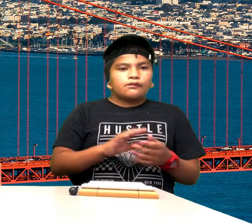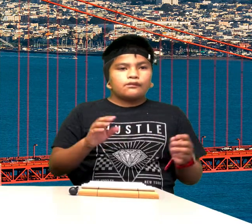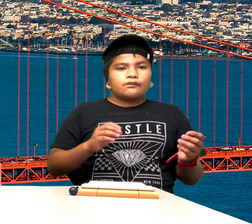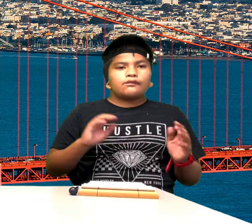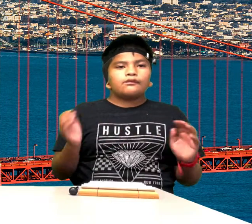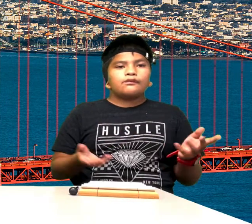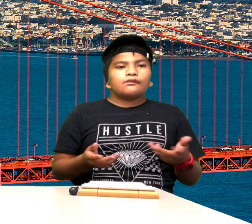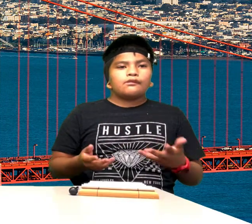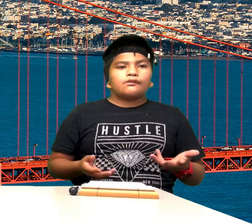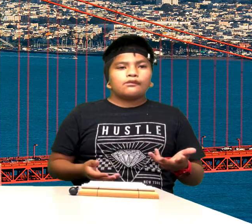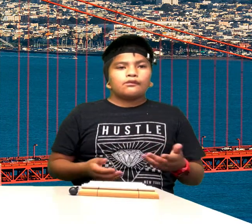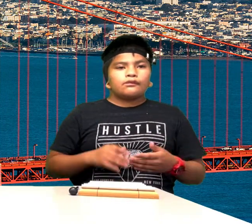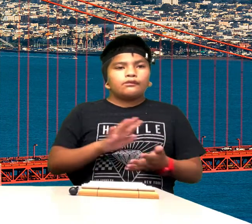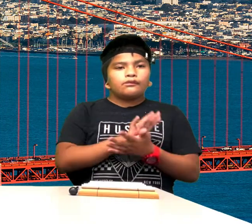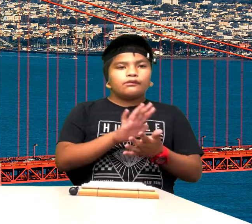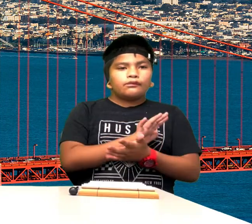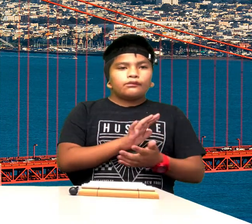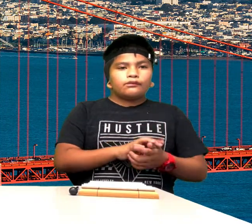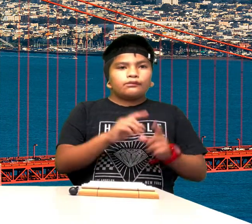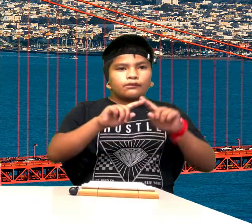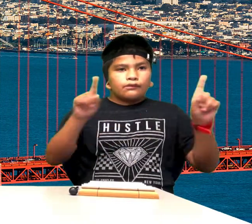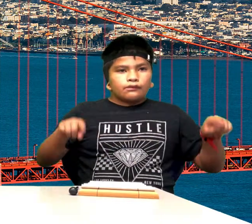on the flyer that went home yesterday.